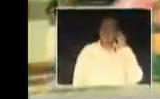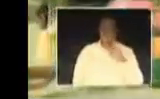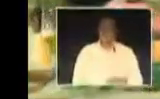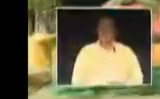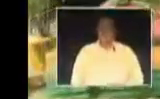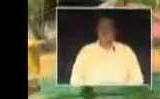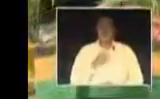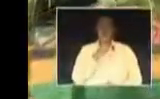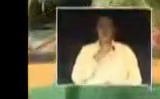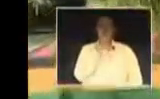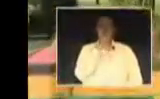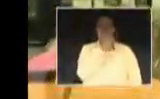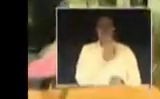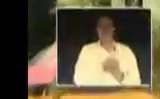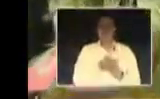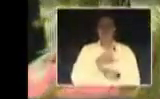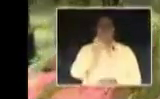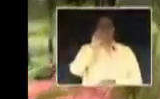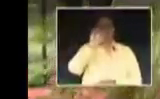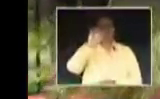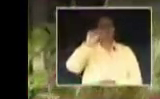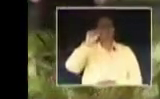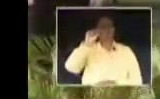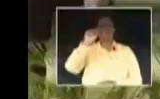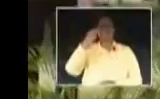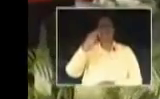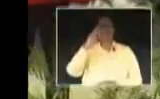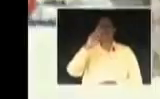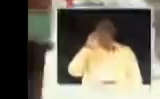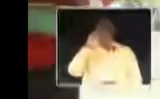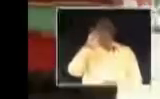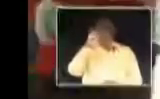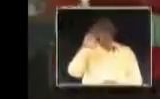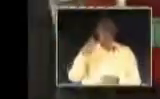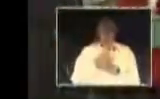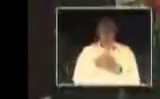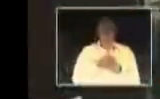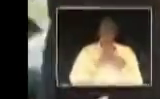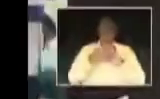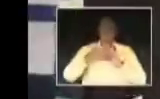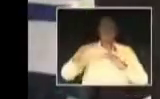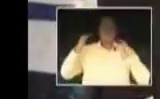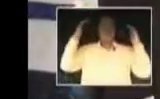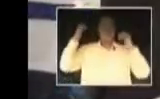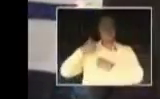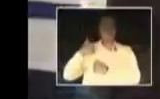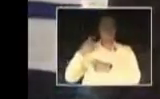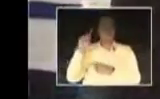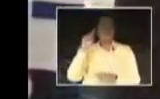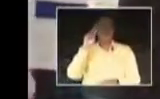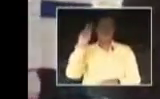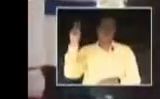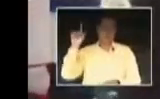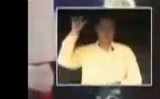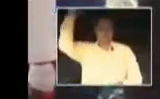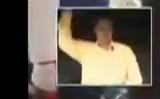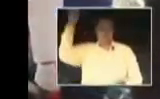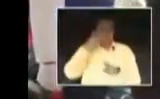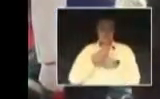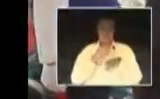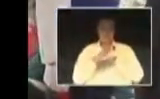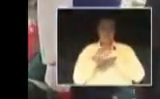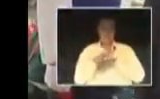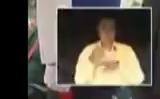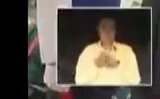His Excellency Seth Ramokan is Jamaica's High Commissioner to the United Kingdom. He also served as the Consul General of